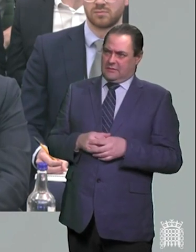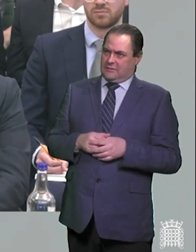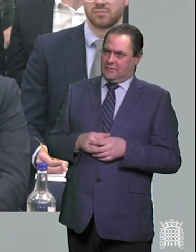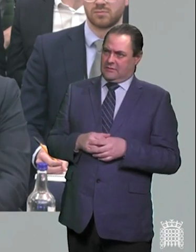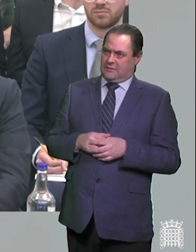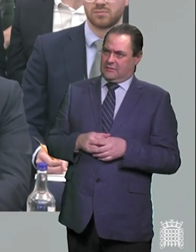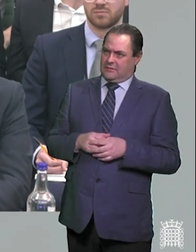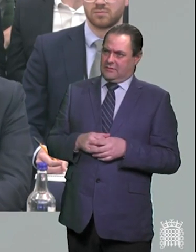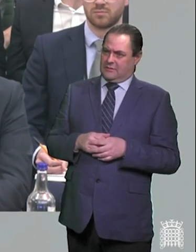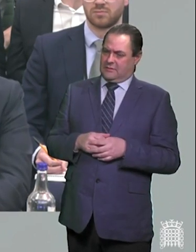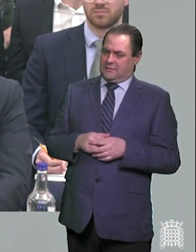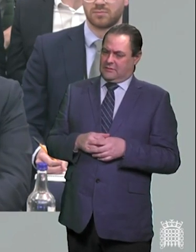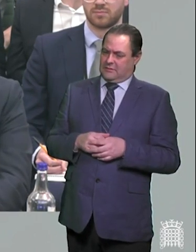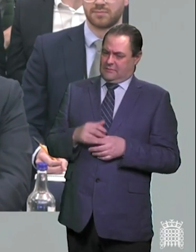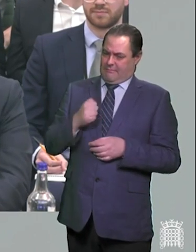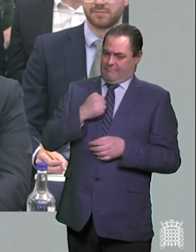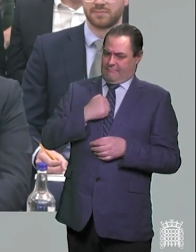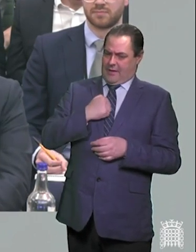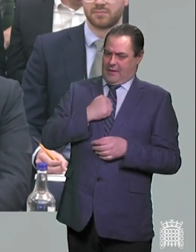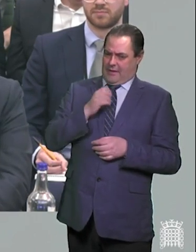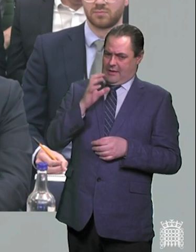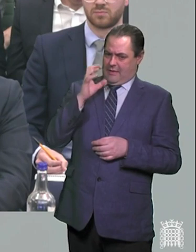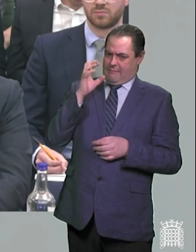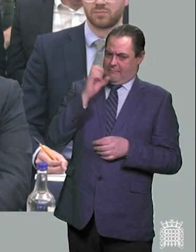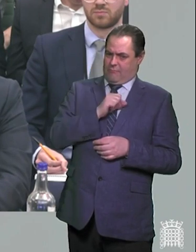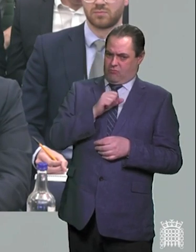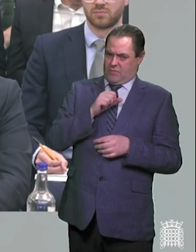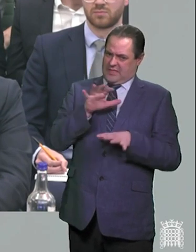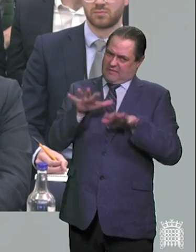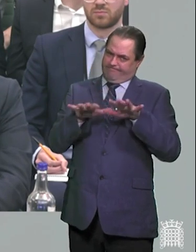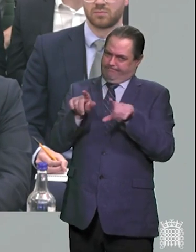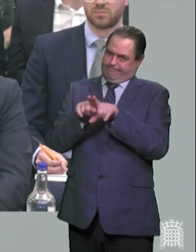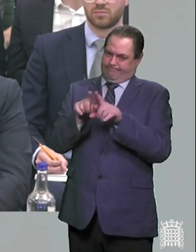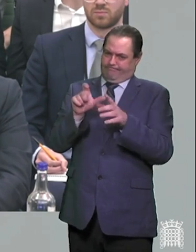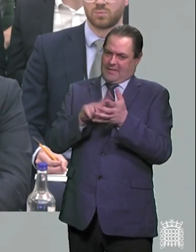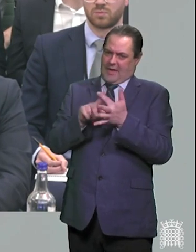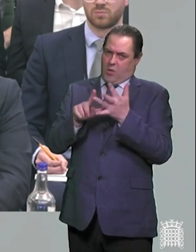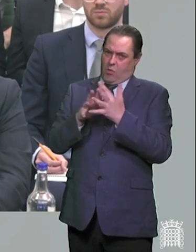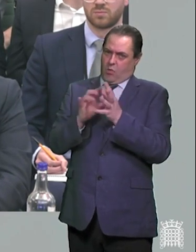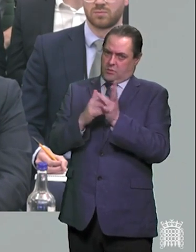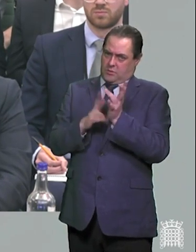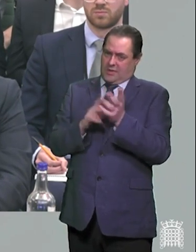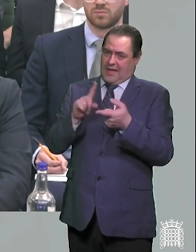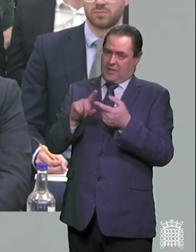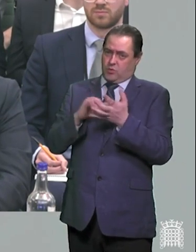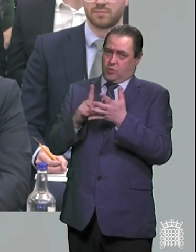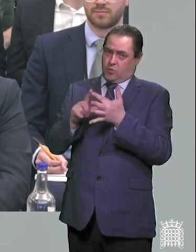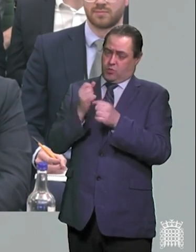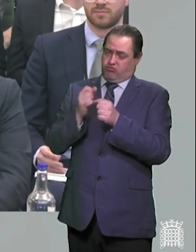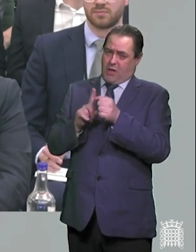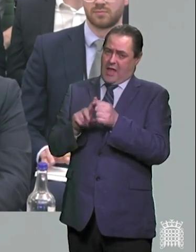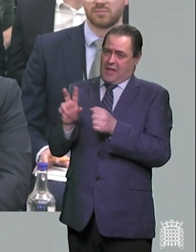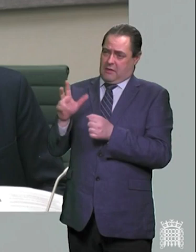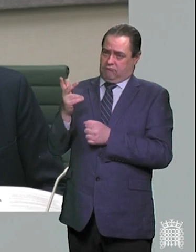remember my memory of the event is much more in line with what Cleo Watson has to say and what Sue Gray had to say about the event.